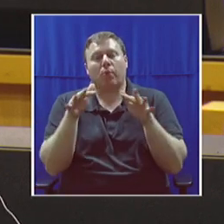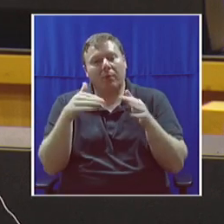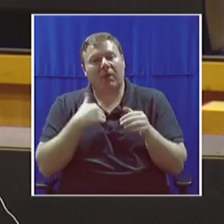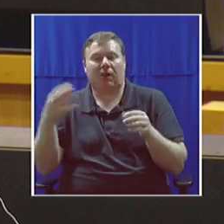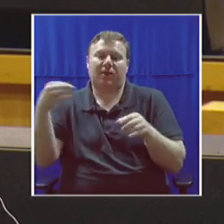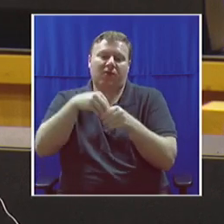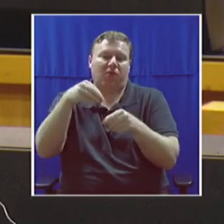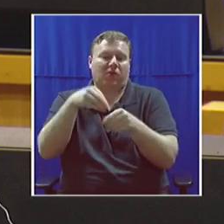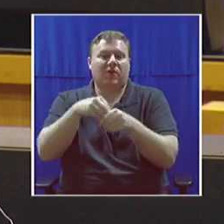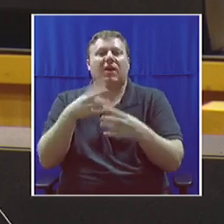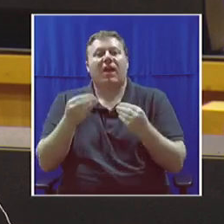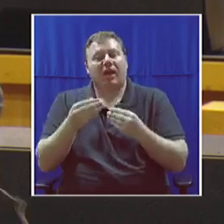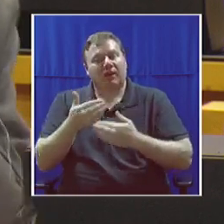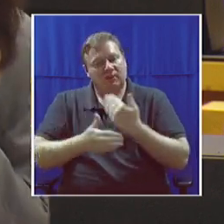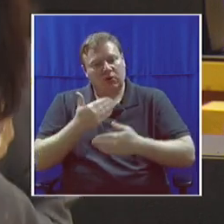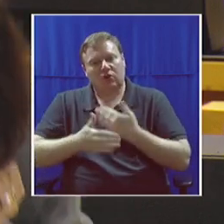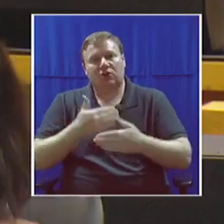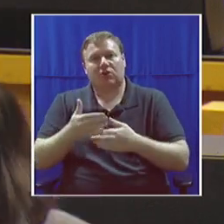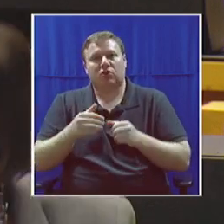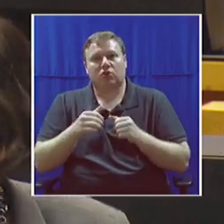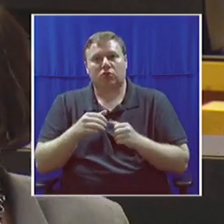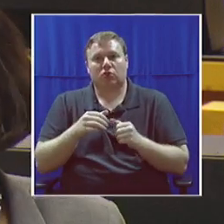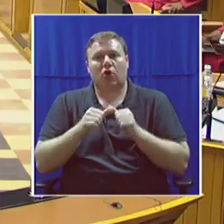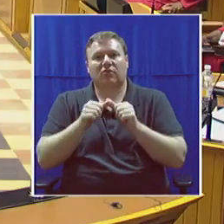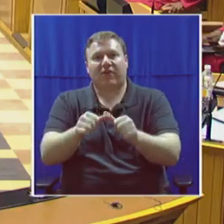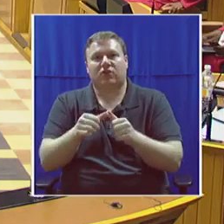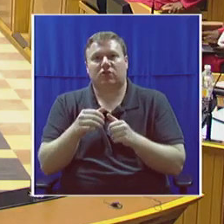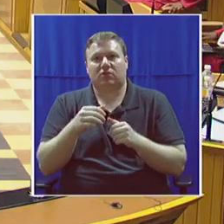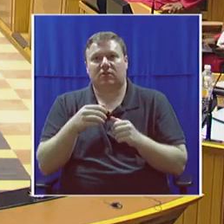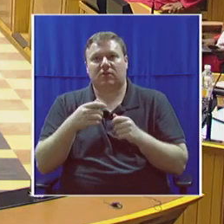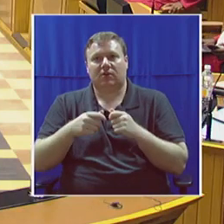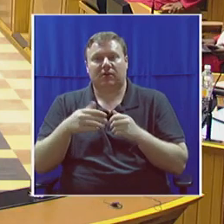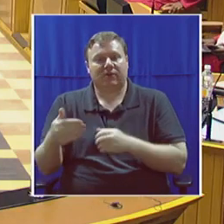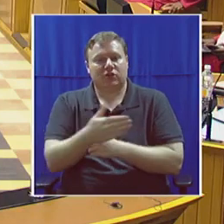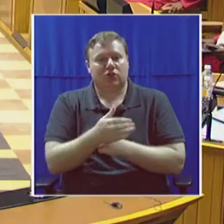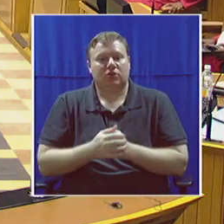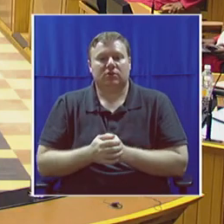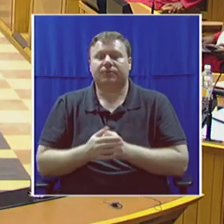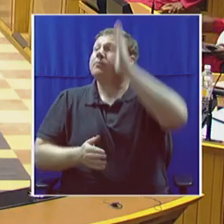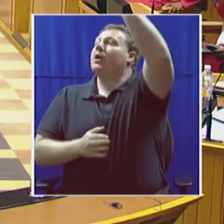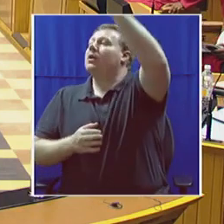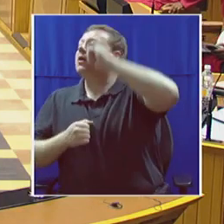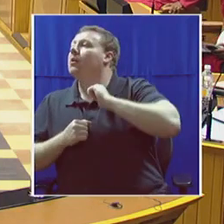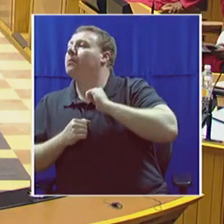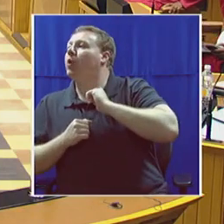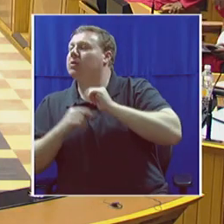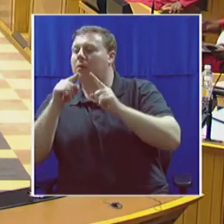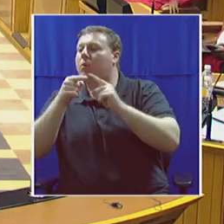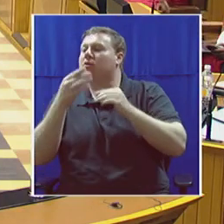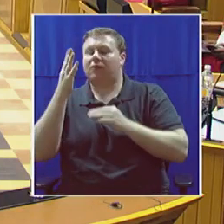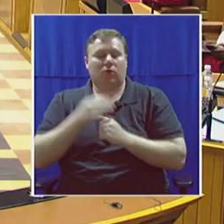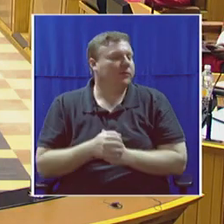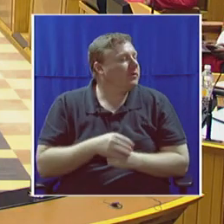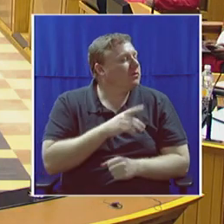with the transformation of the sector point of order what is your point of order